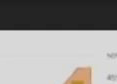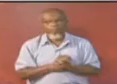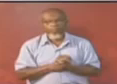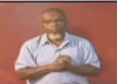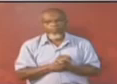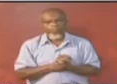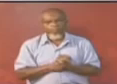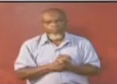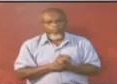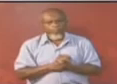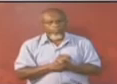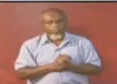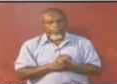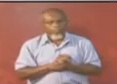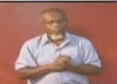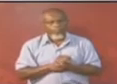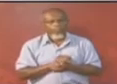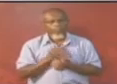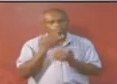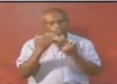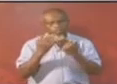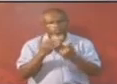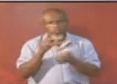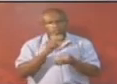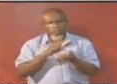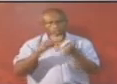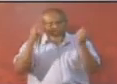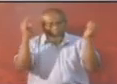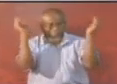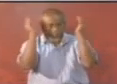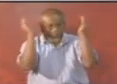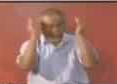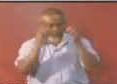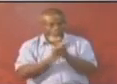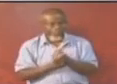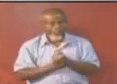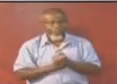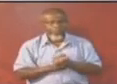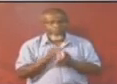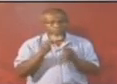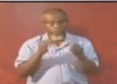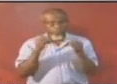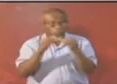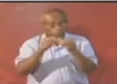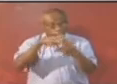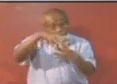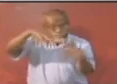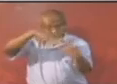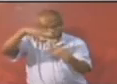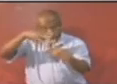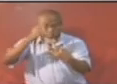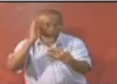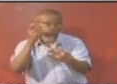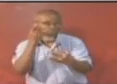Thank you very much, Dr. Hines. We now go to TV6.